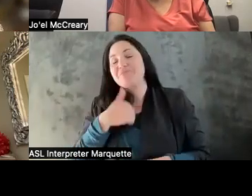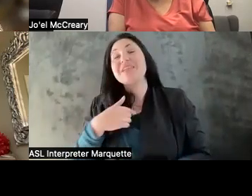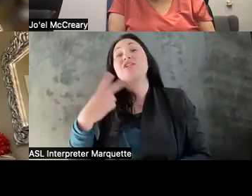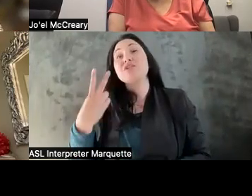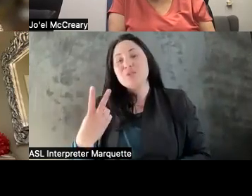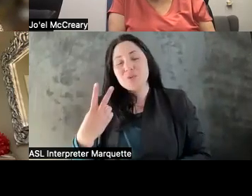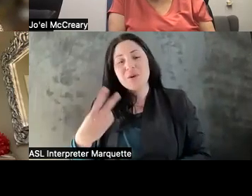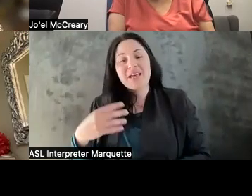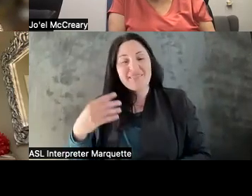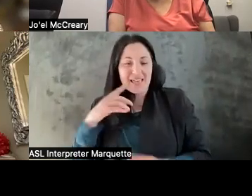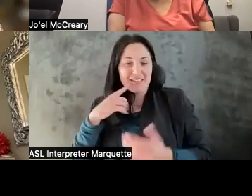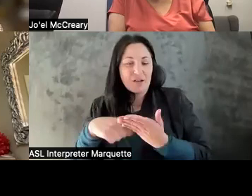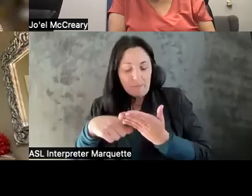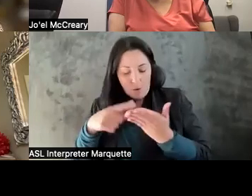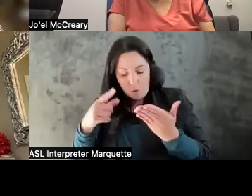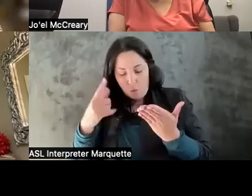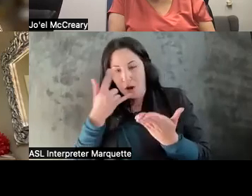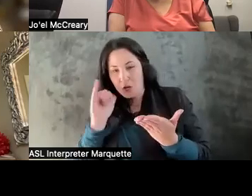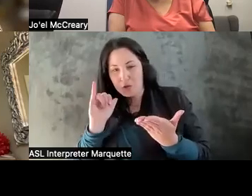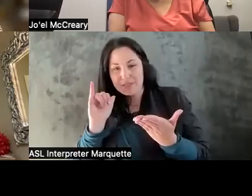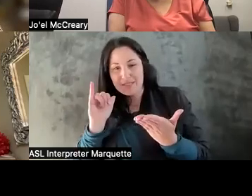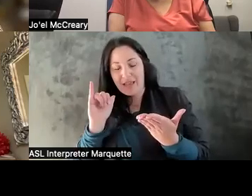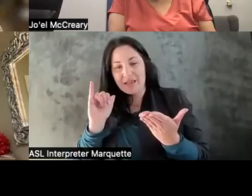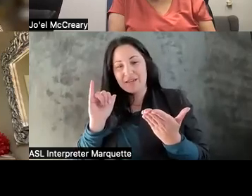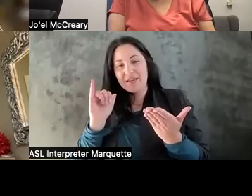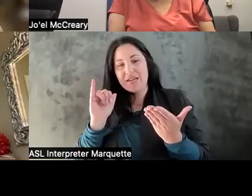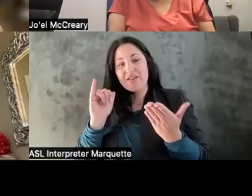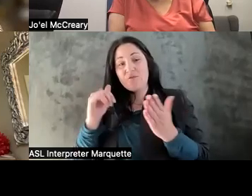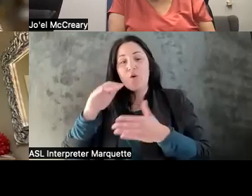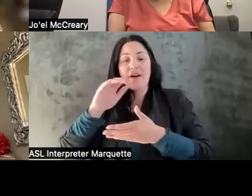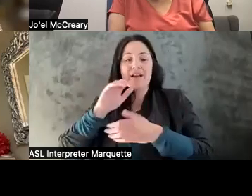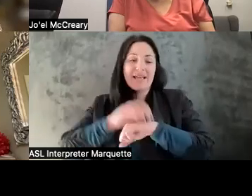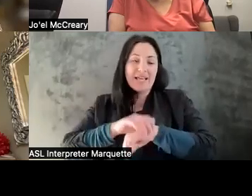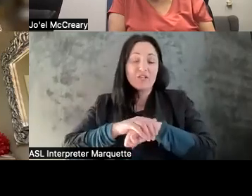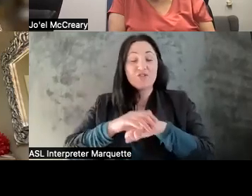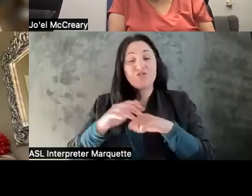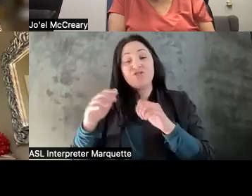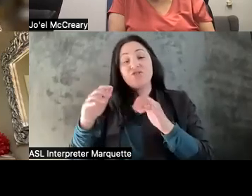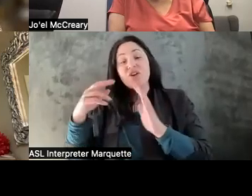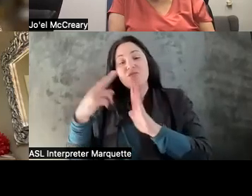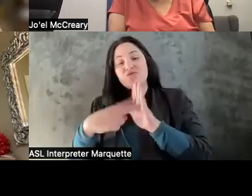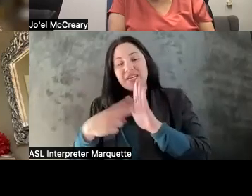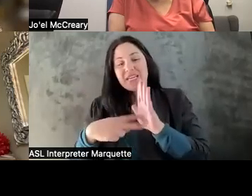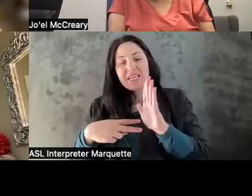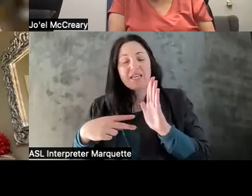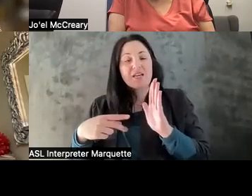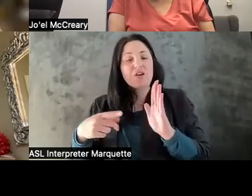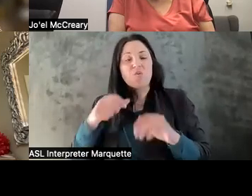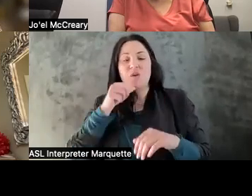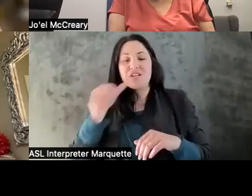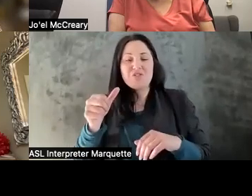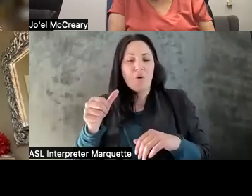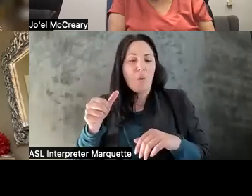teachers talk about what that looks like what the English reading and literacy looks like in kinder, but we are not taking a stand right